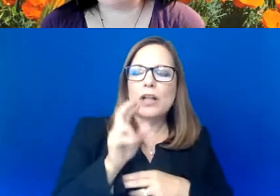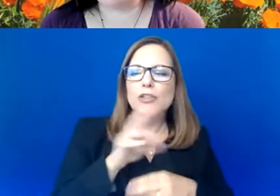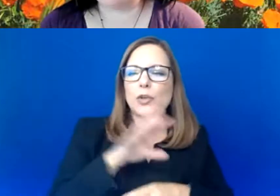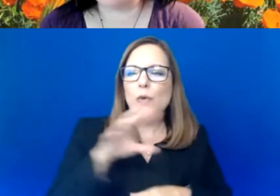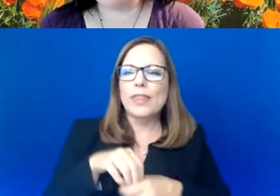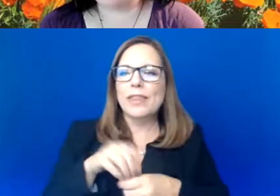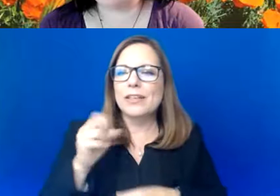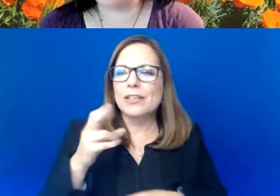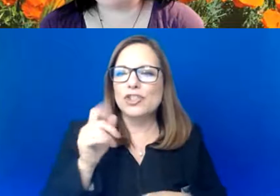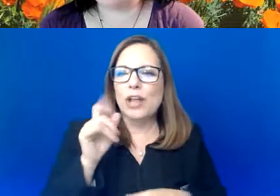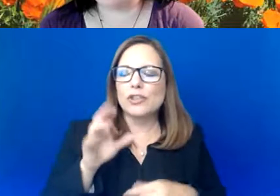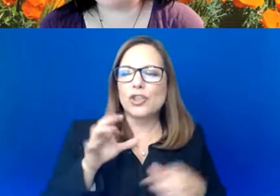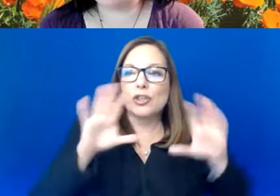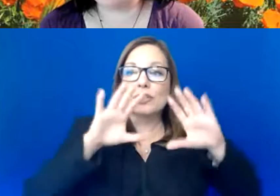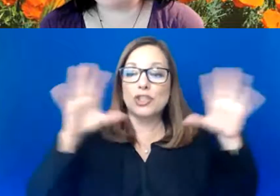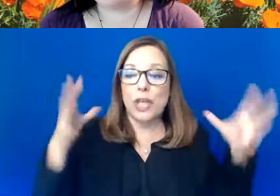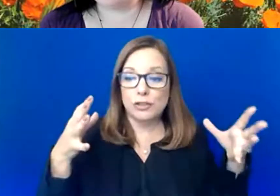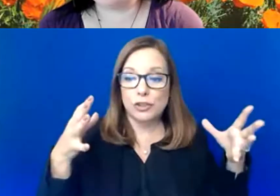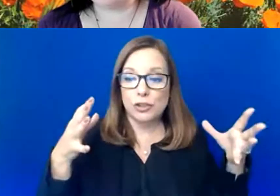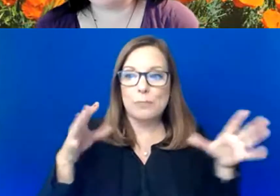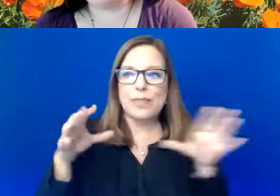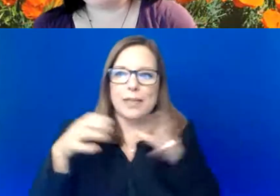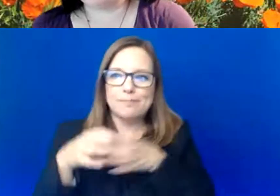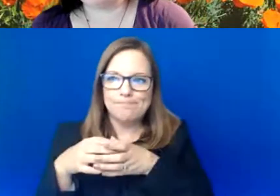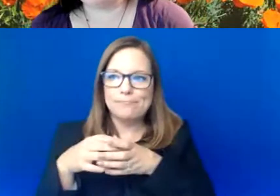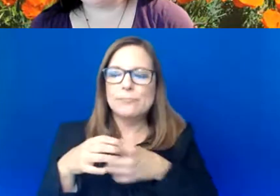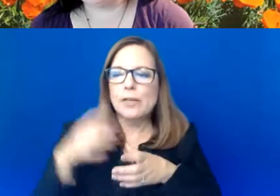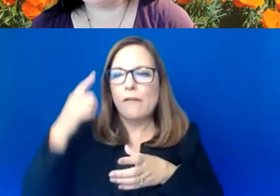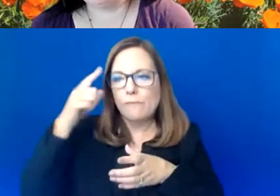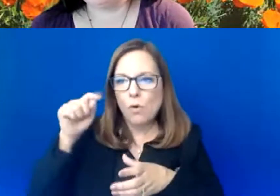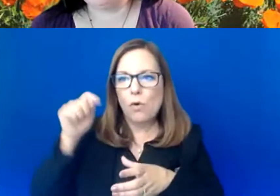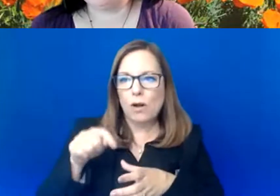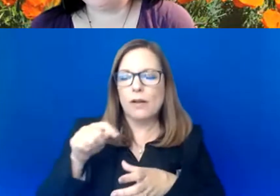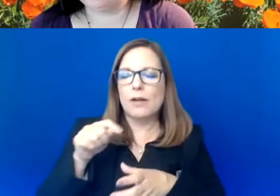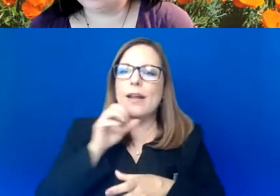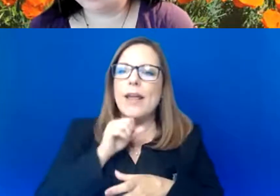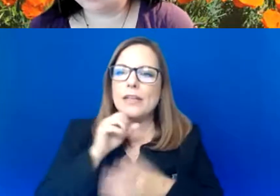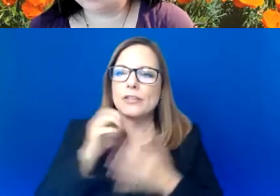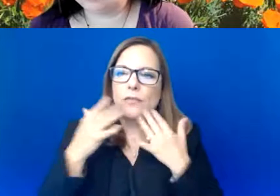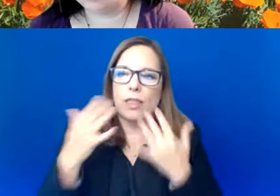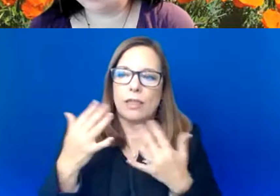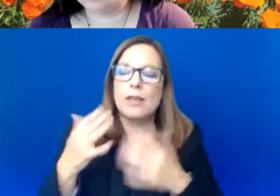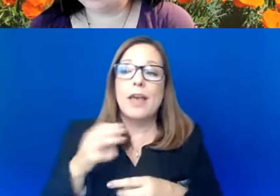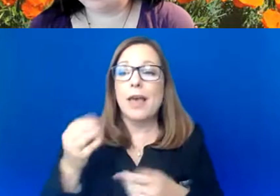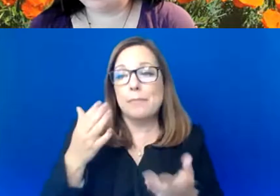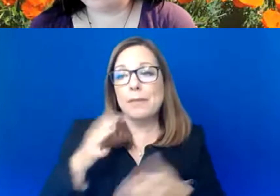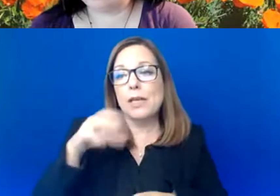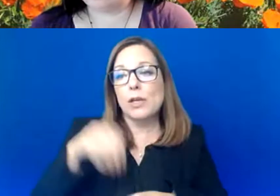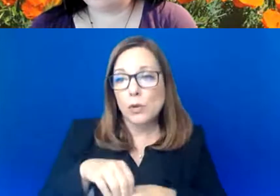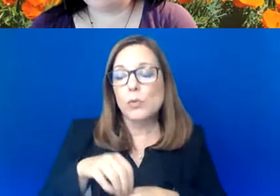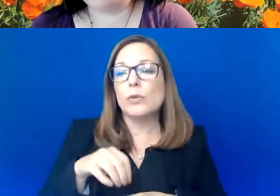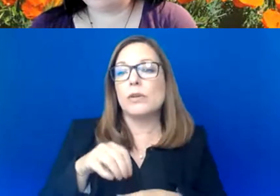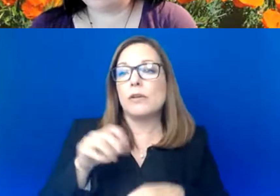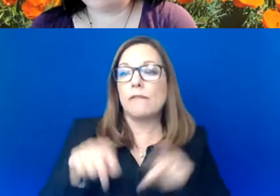design an age-friendly environment that obviously would include folks with disabilities, could be absolutely